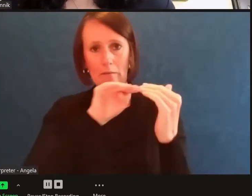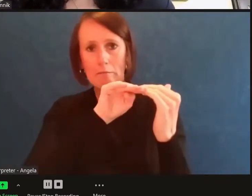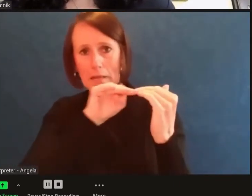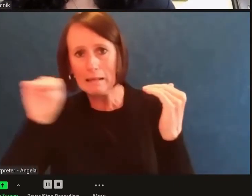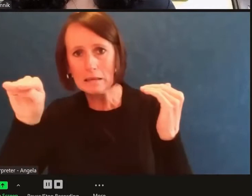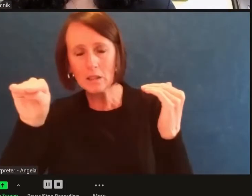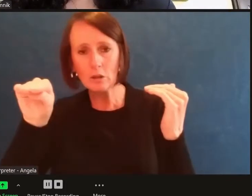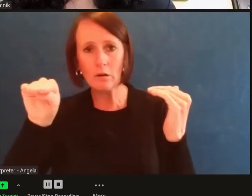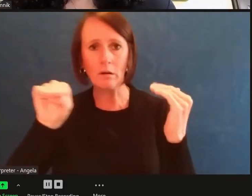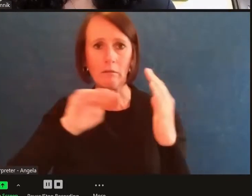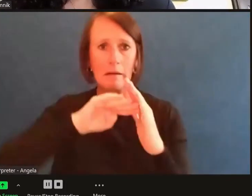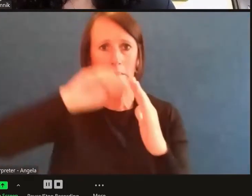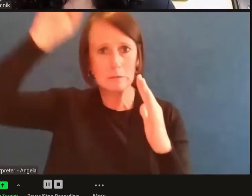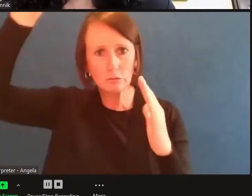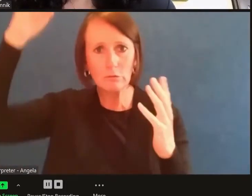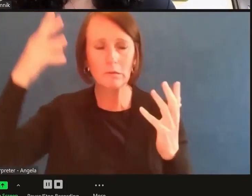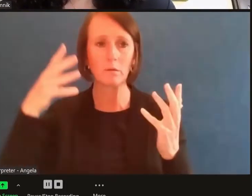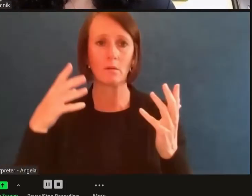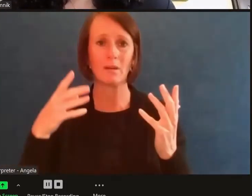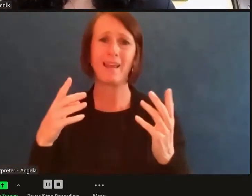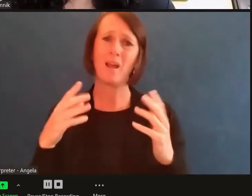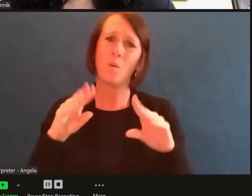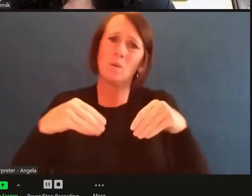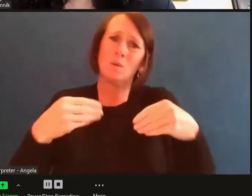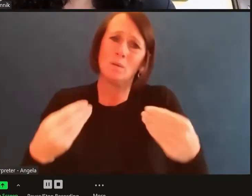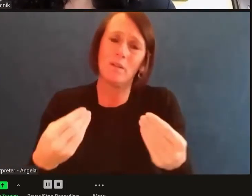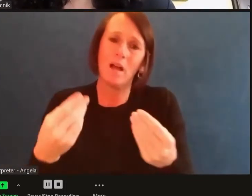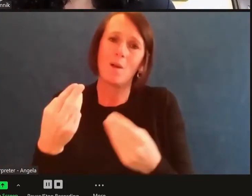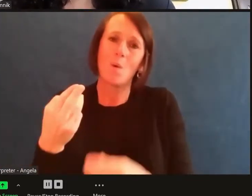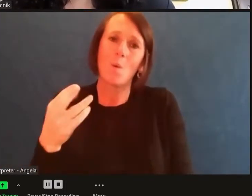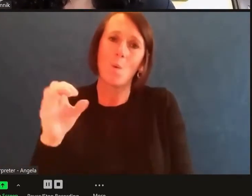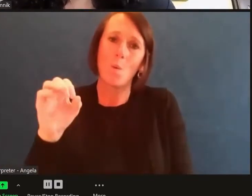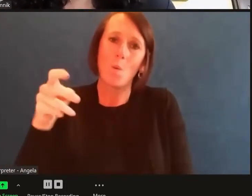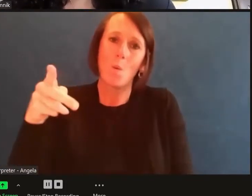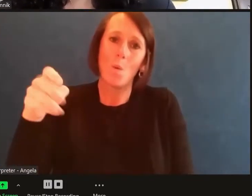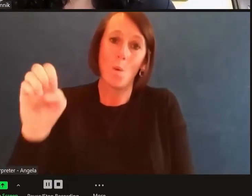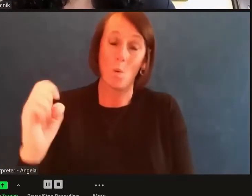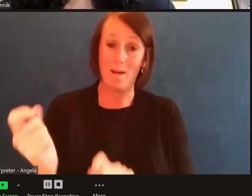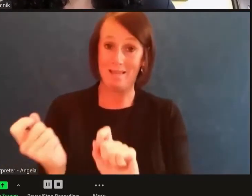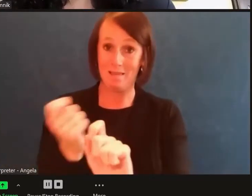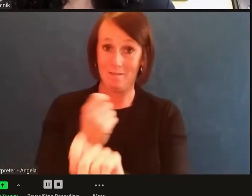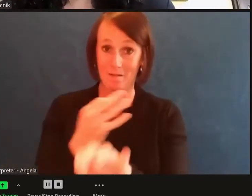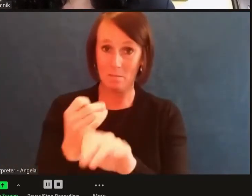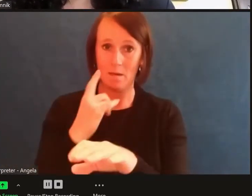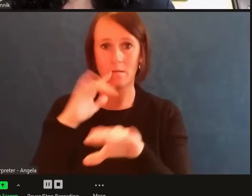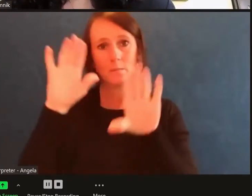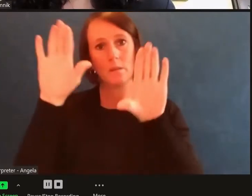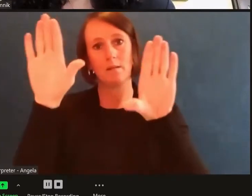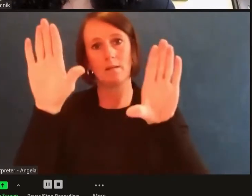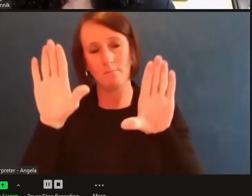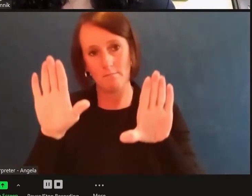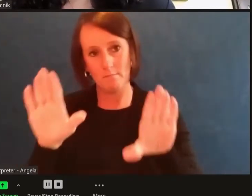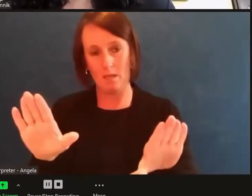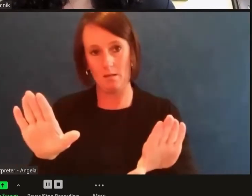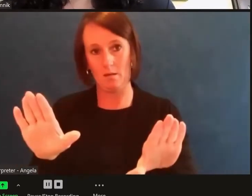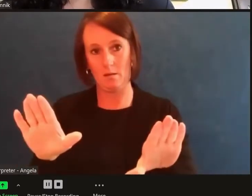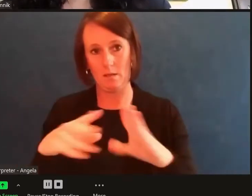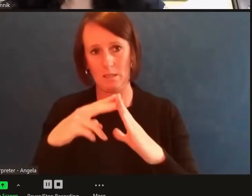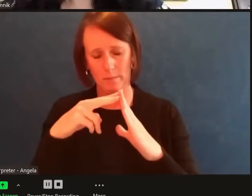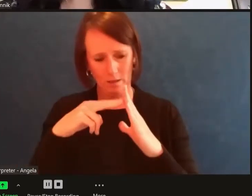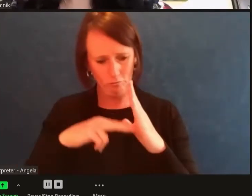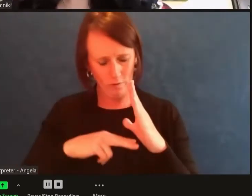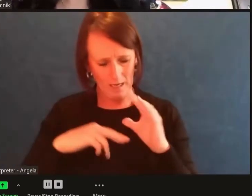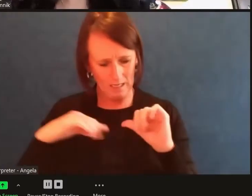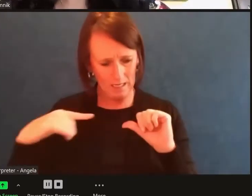growth. And I wanted to give them a sense of hope. And the feedback from that book has been phenomenal. It's being read as a first